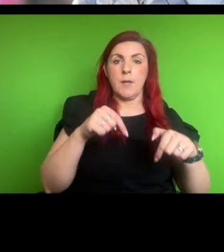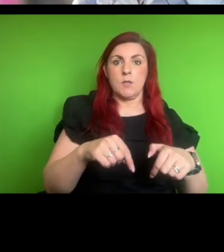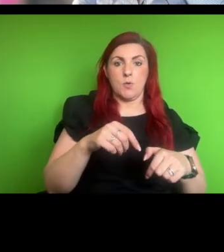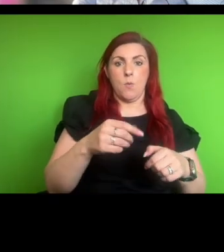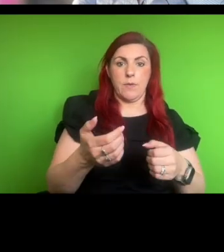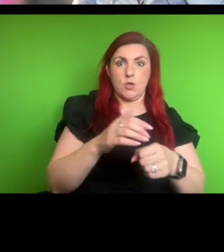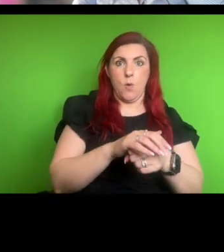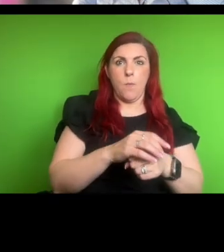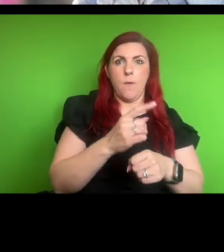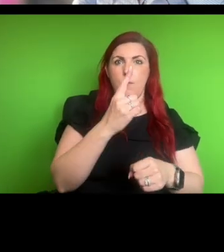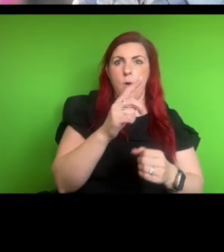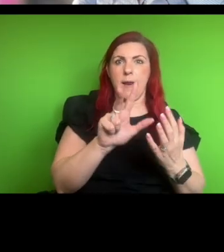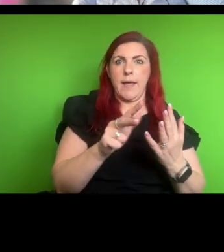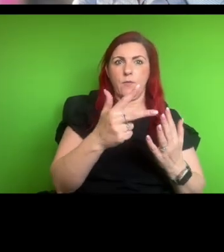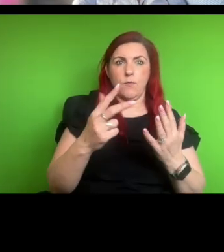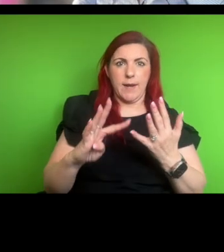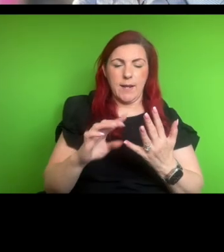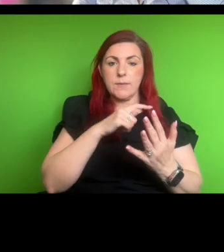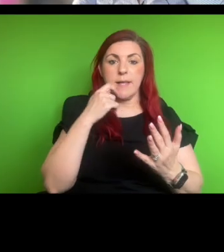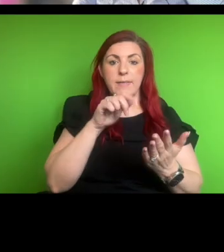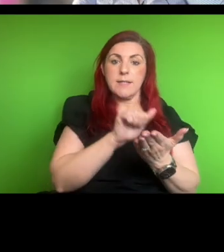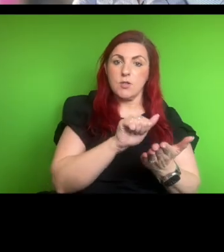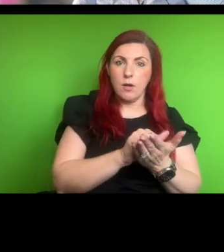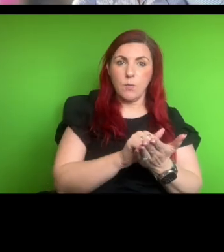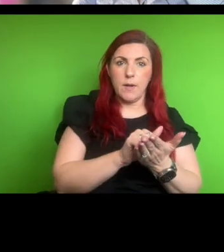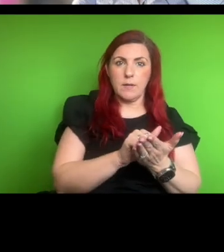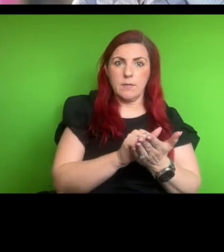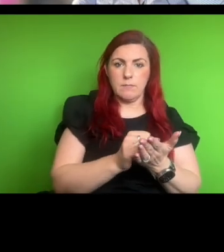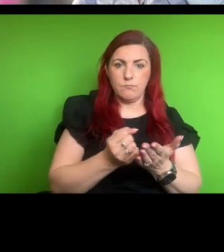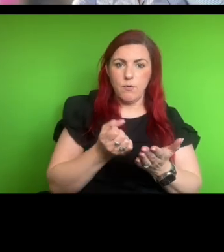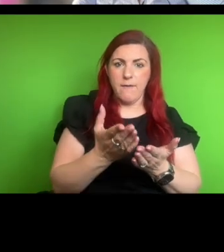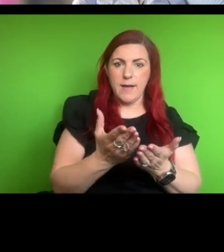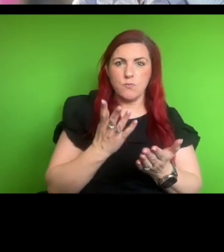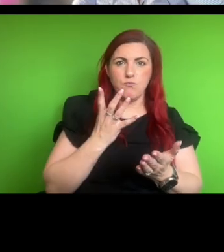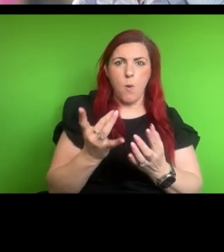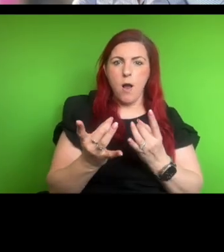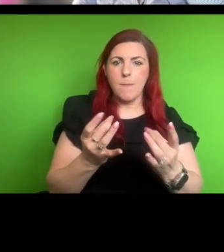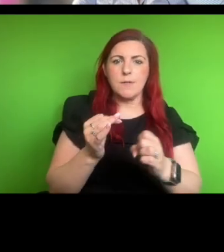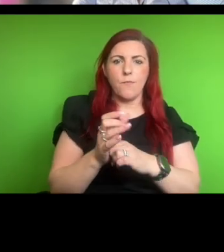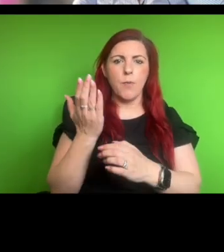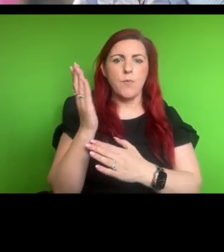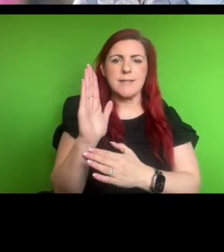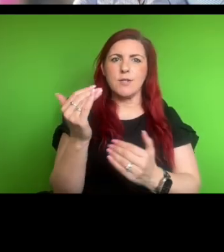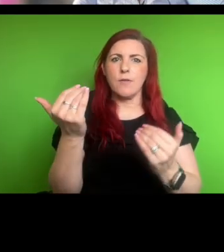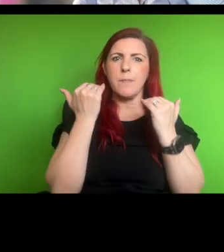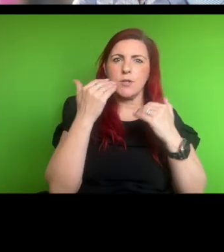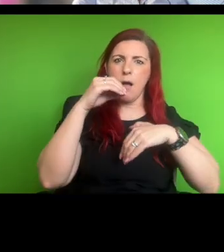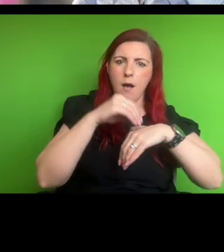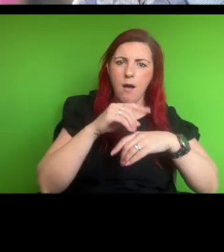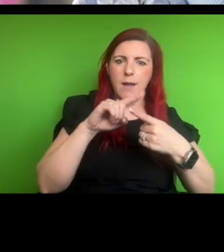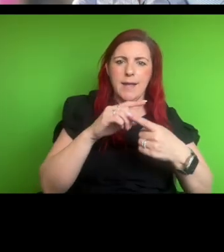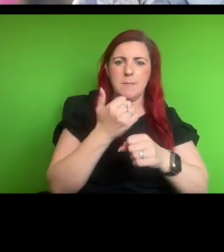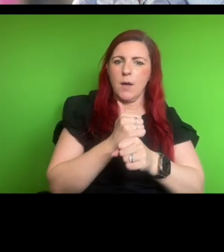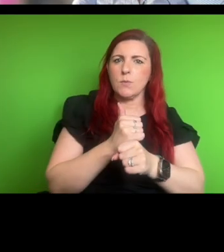provides requirements for the presentation of information on and about products and services